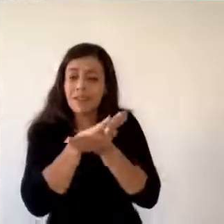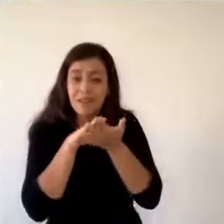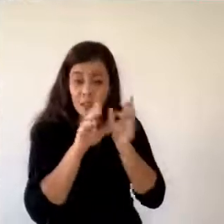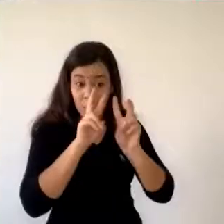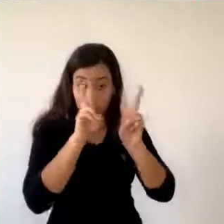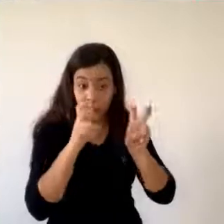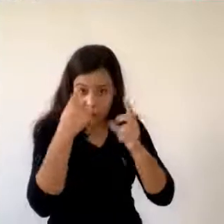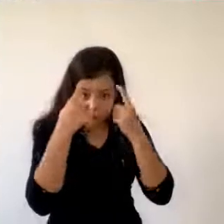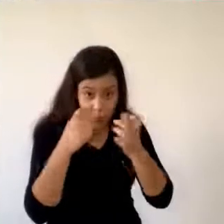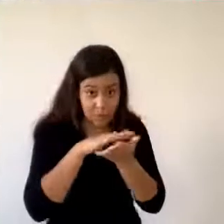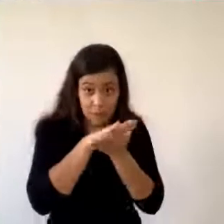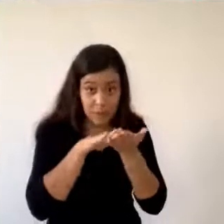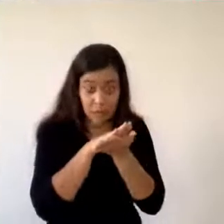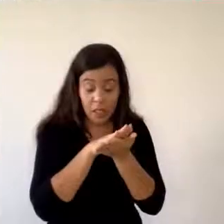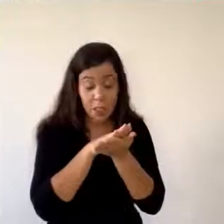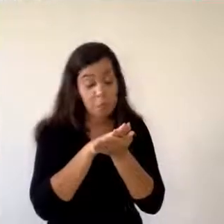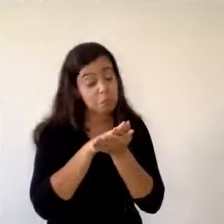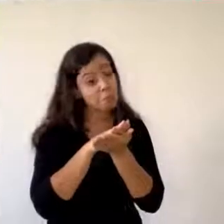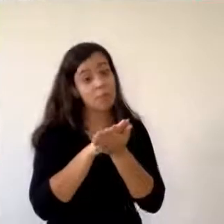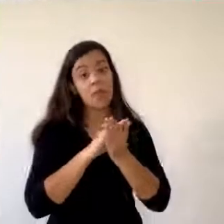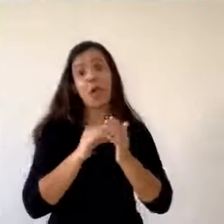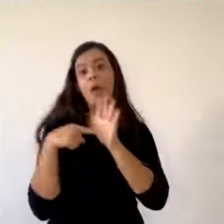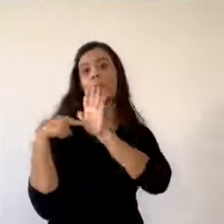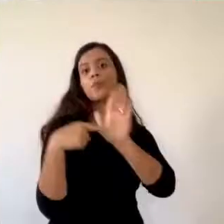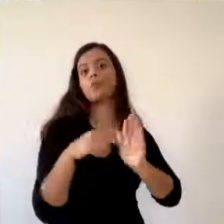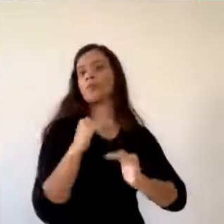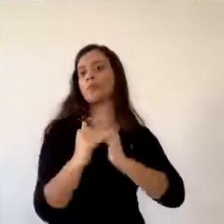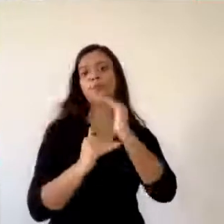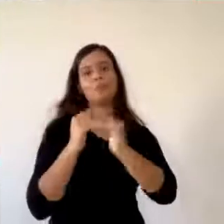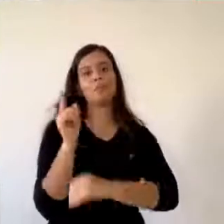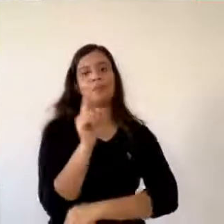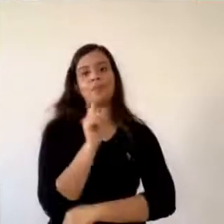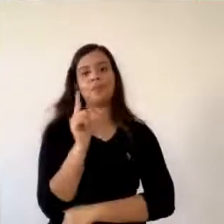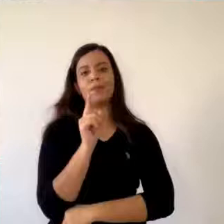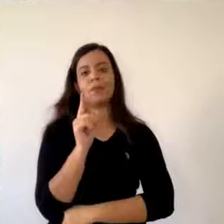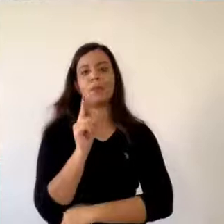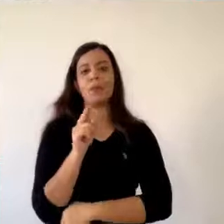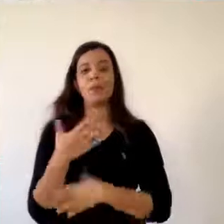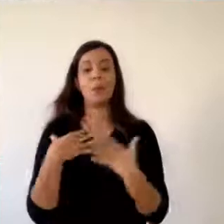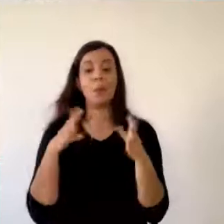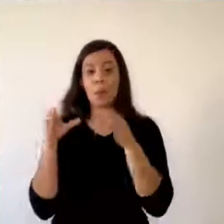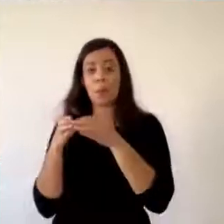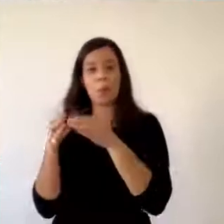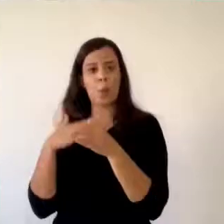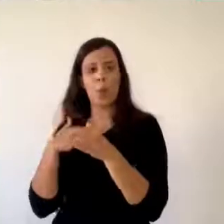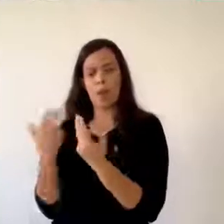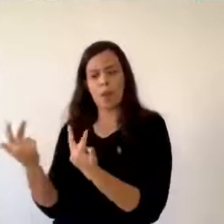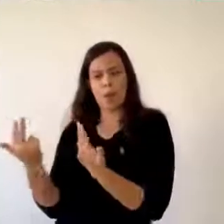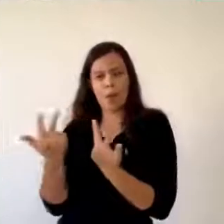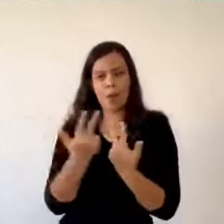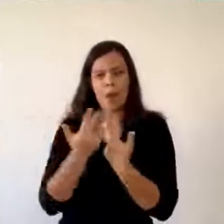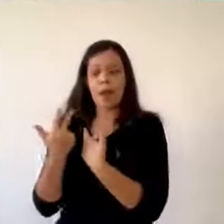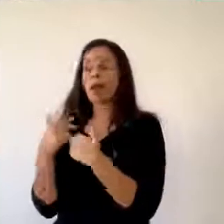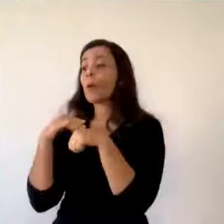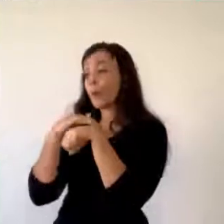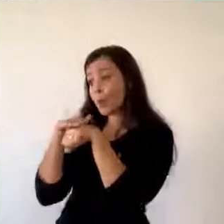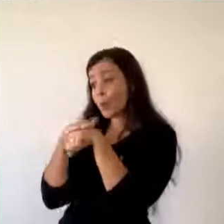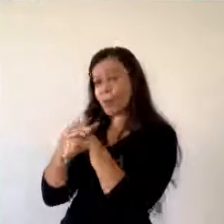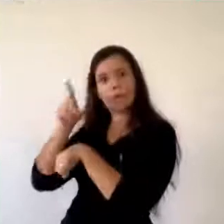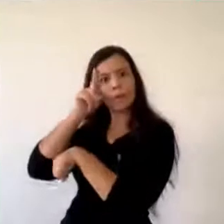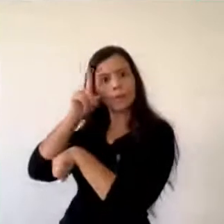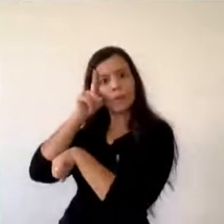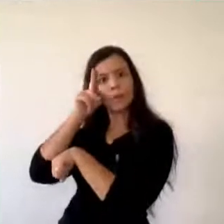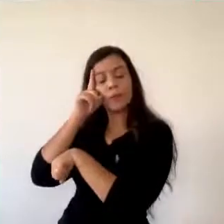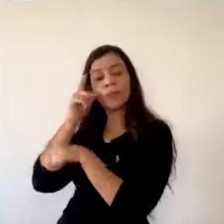If you don't have, it's very easy to talk amongst your own people, your